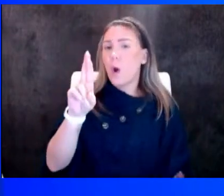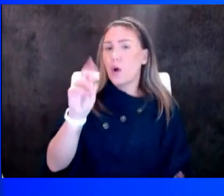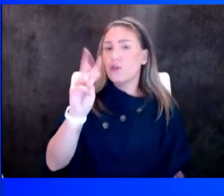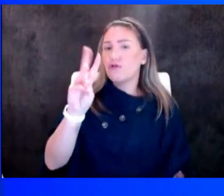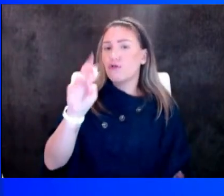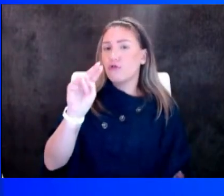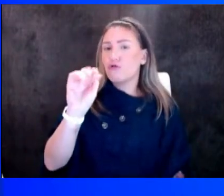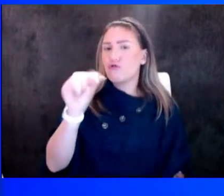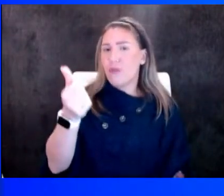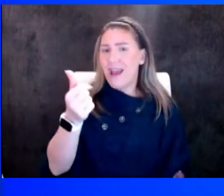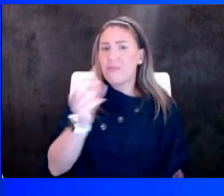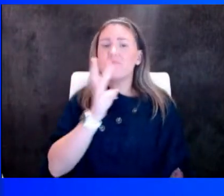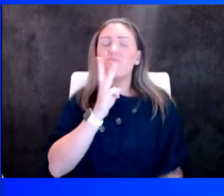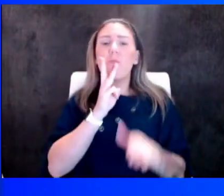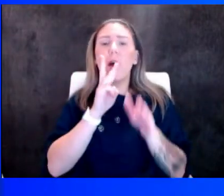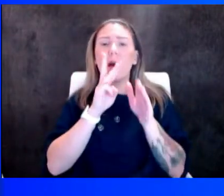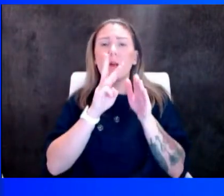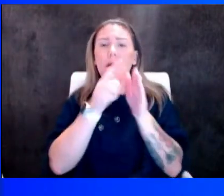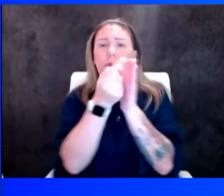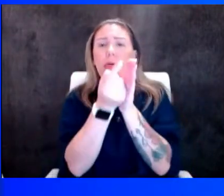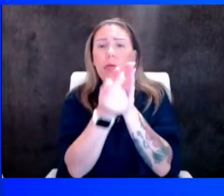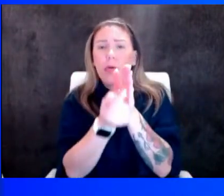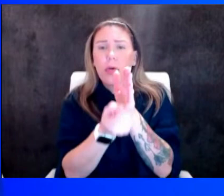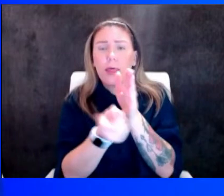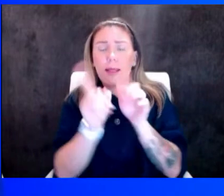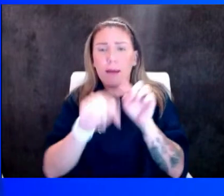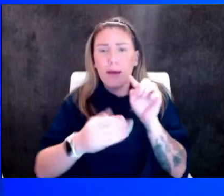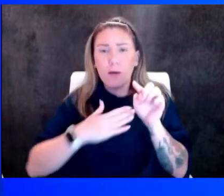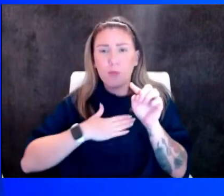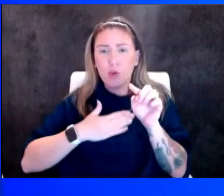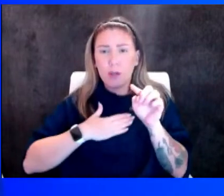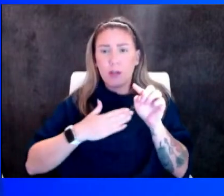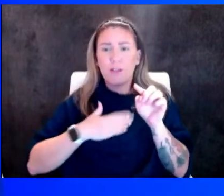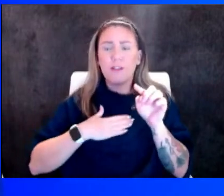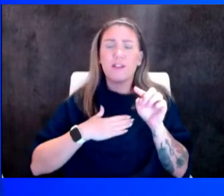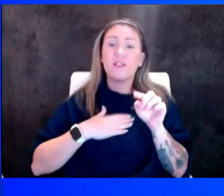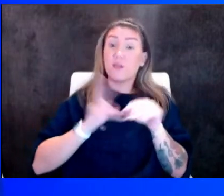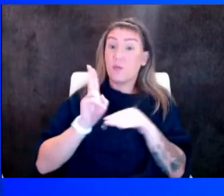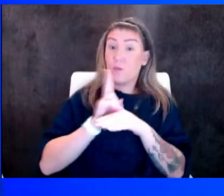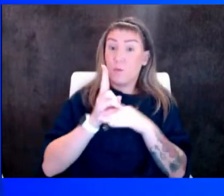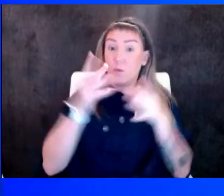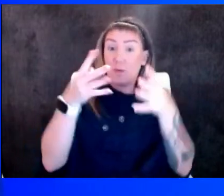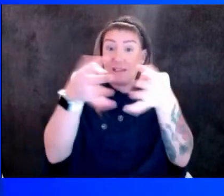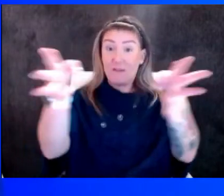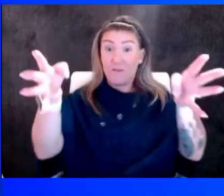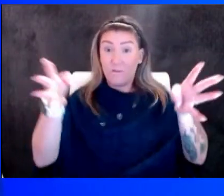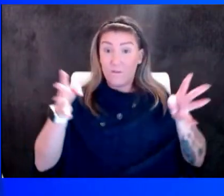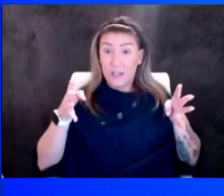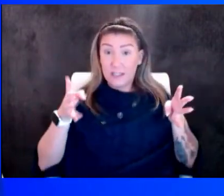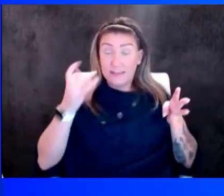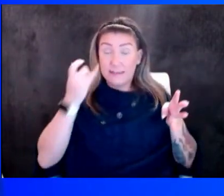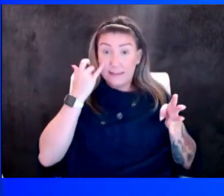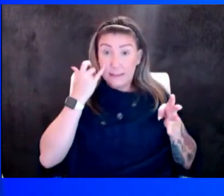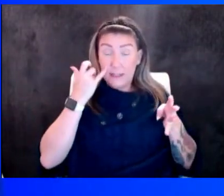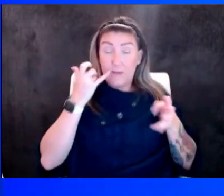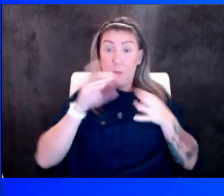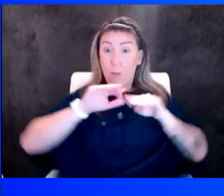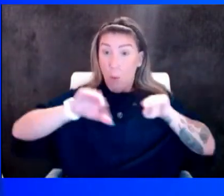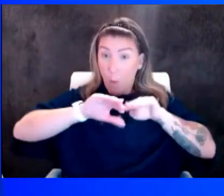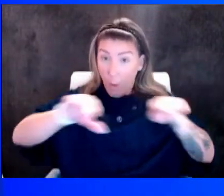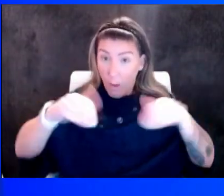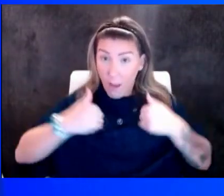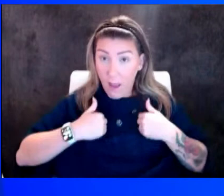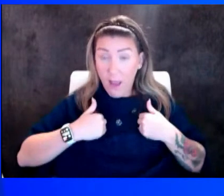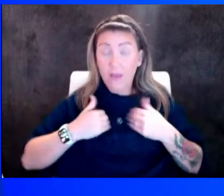for lessons and to protect, put fencing around your pool or areas around that. For